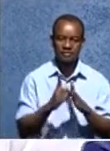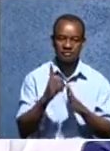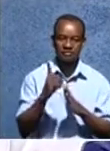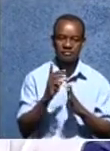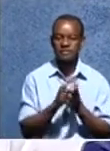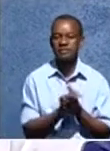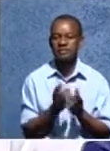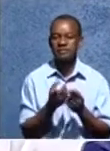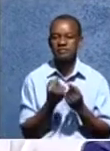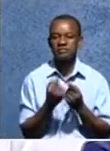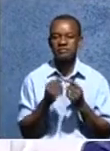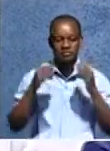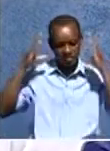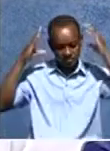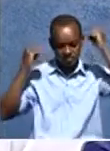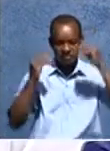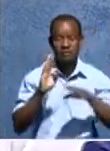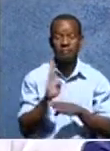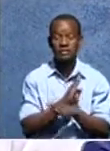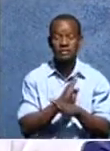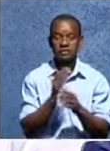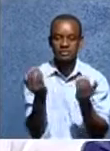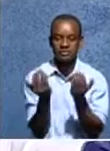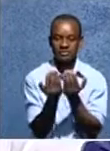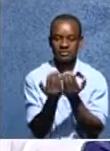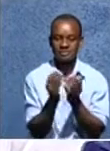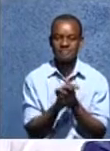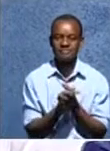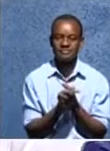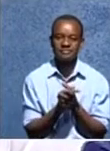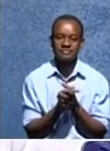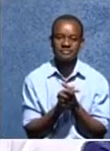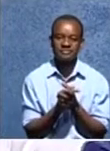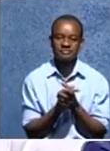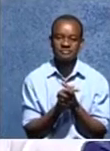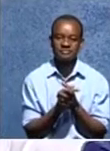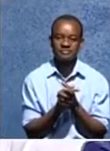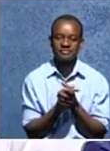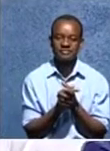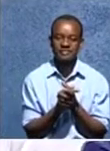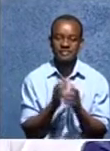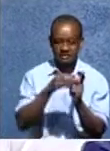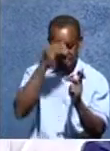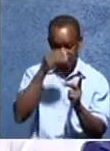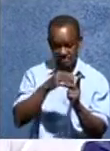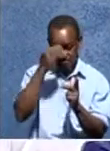Business School. And we have so far trained almost, next group is about to graduate now around